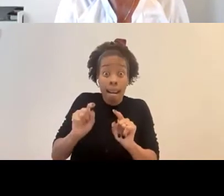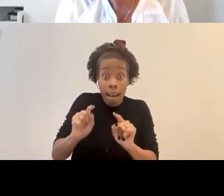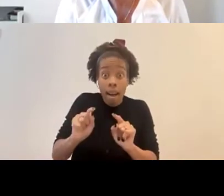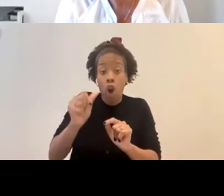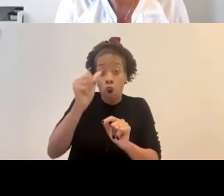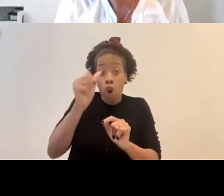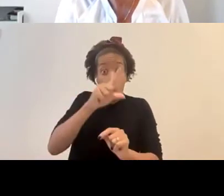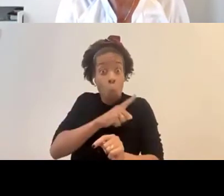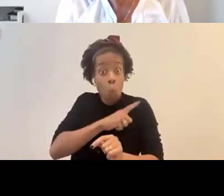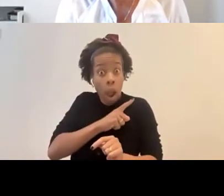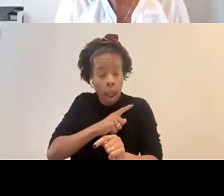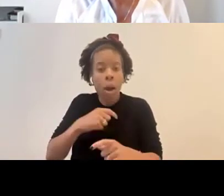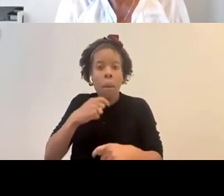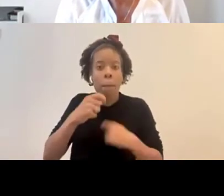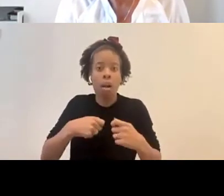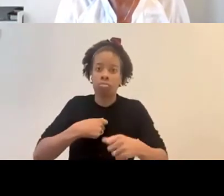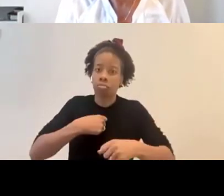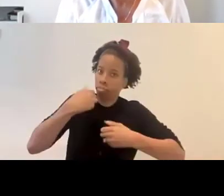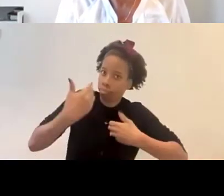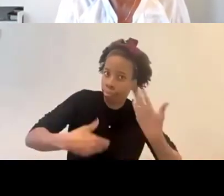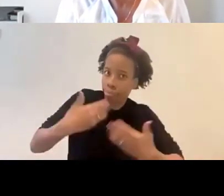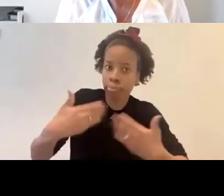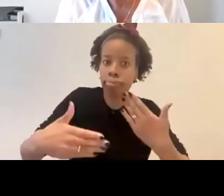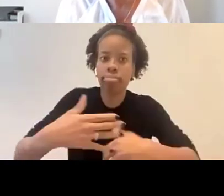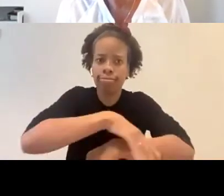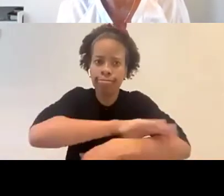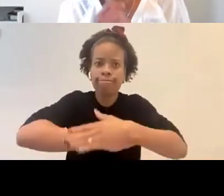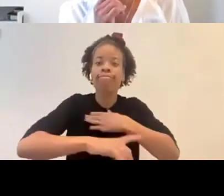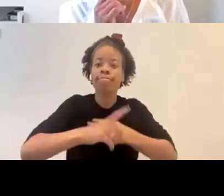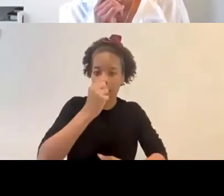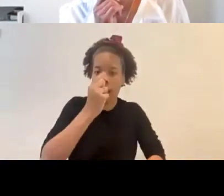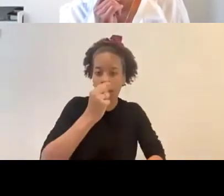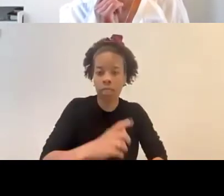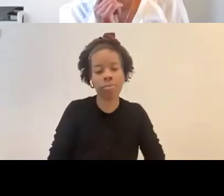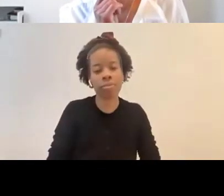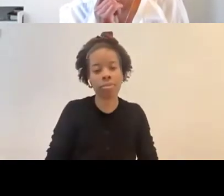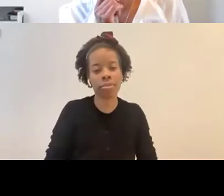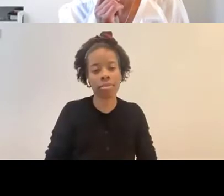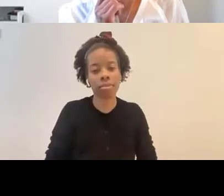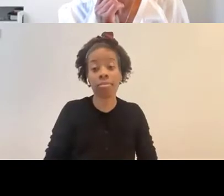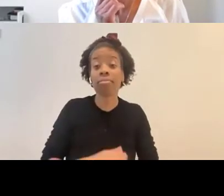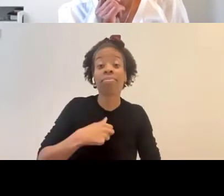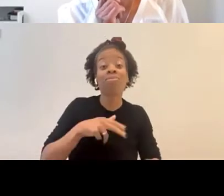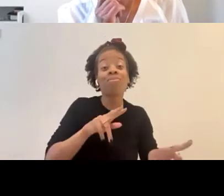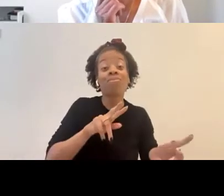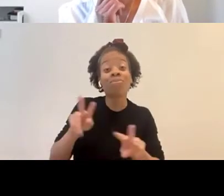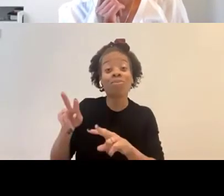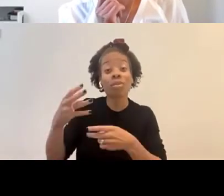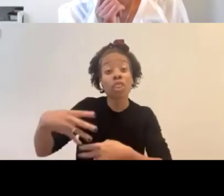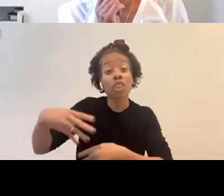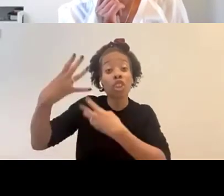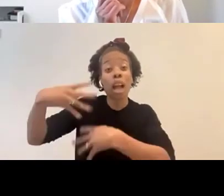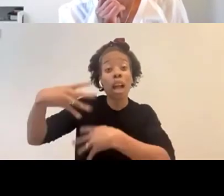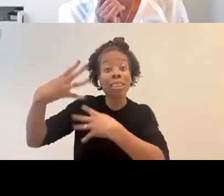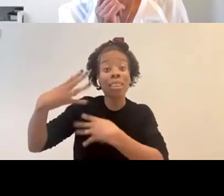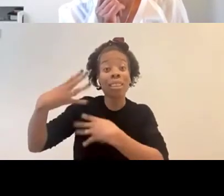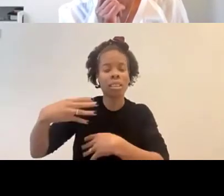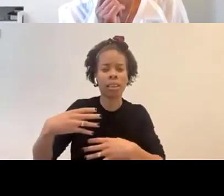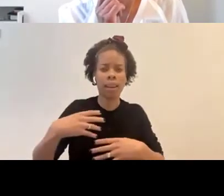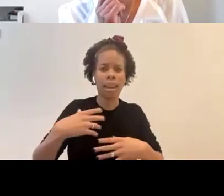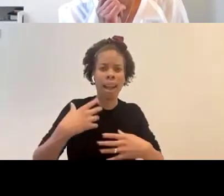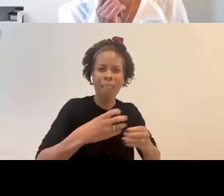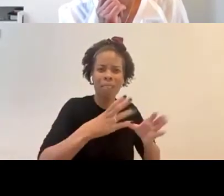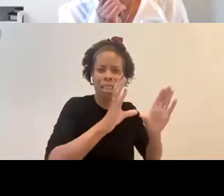And I also thought it was quite interesting, like Ebony in the chat, this idea of breaking silos and